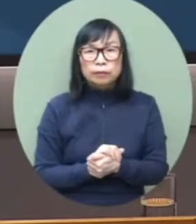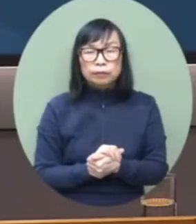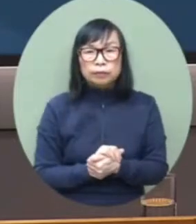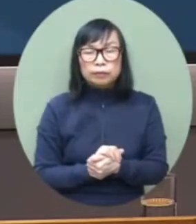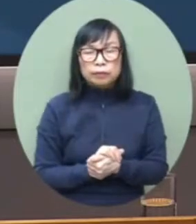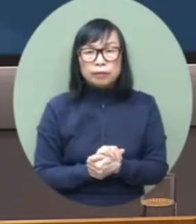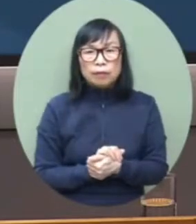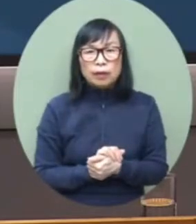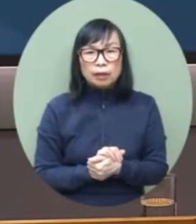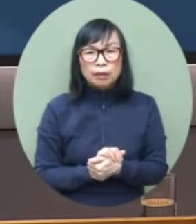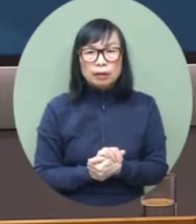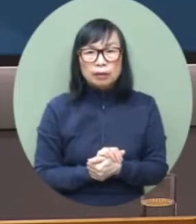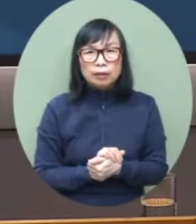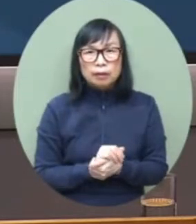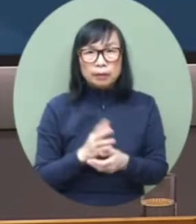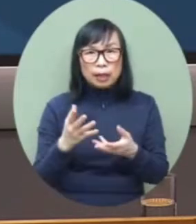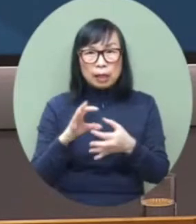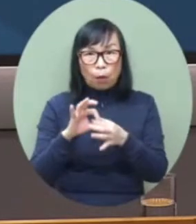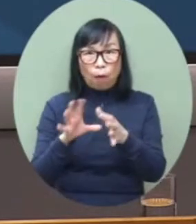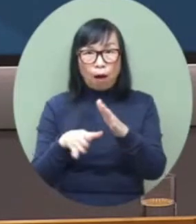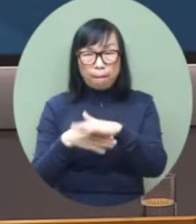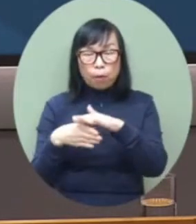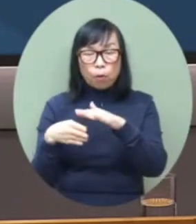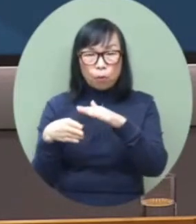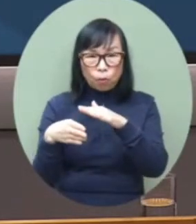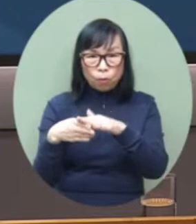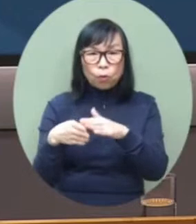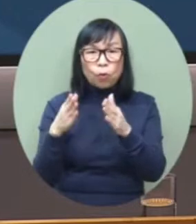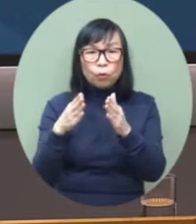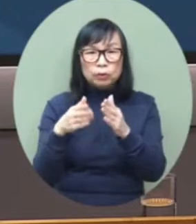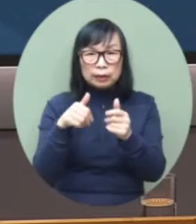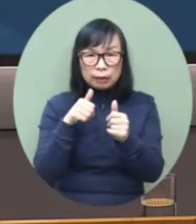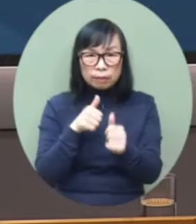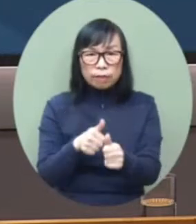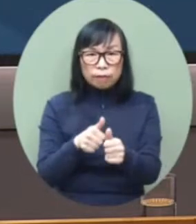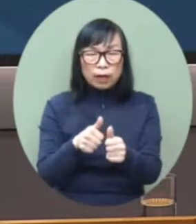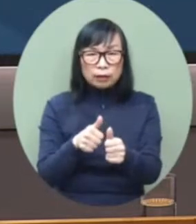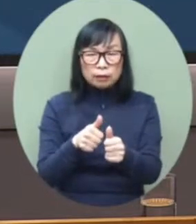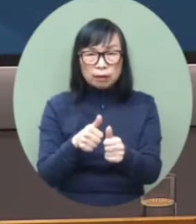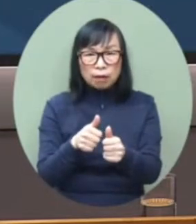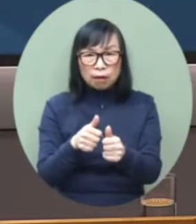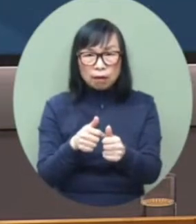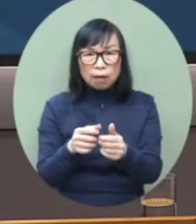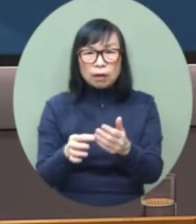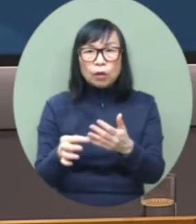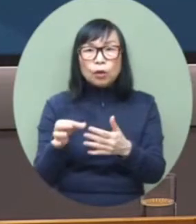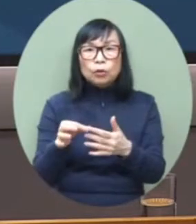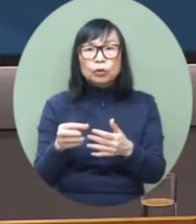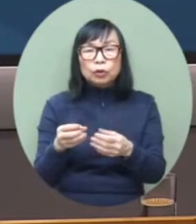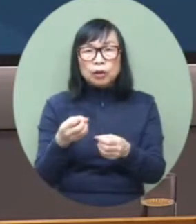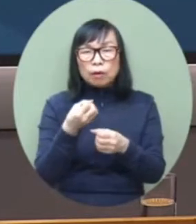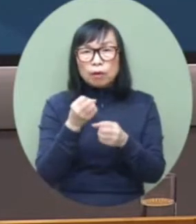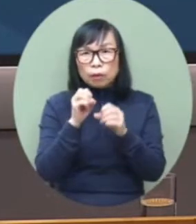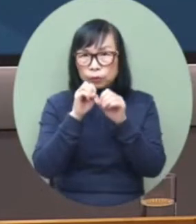will we conduct in the future? It will depend on the department's